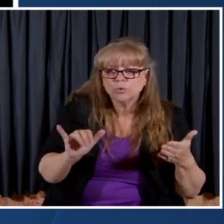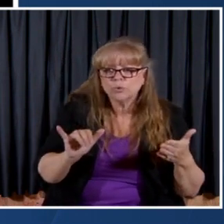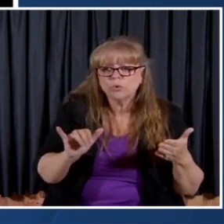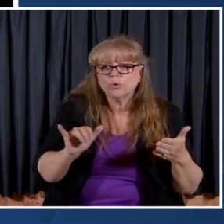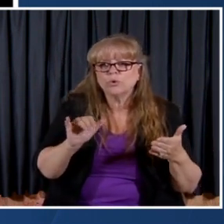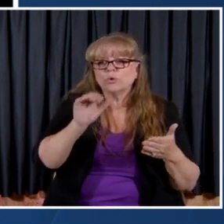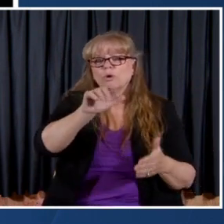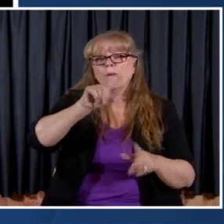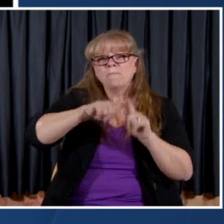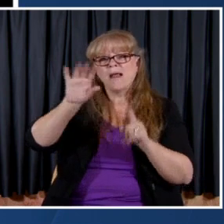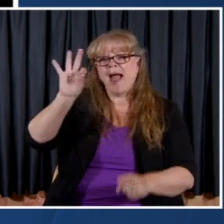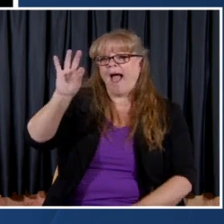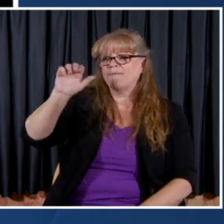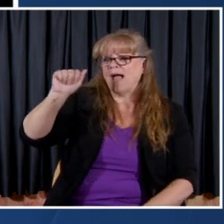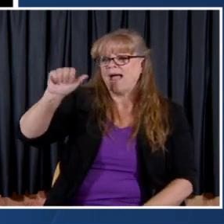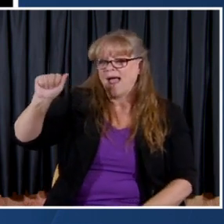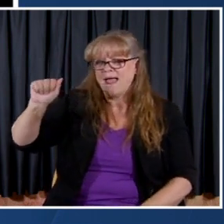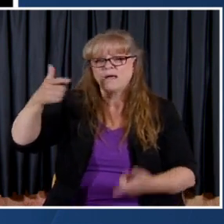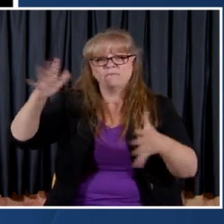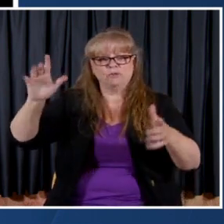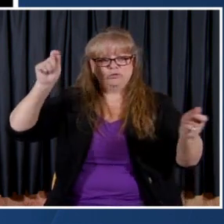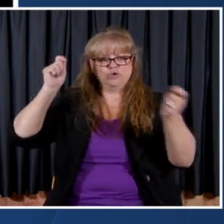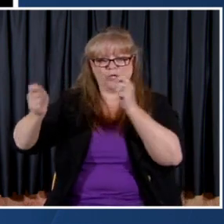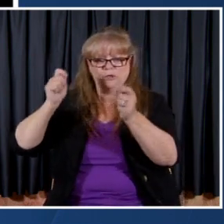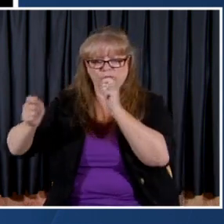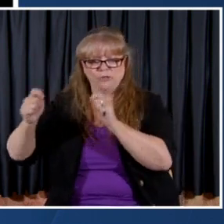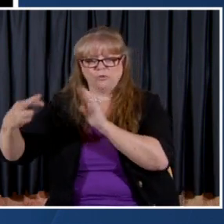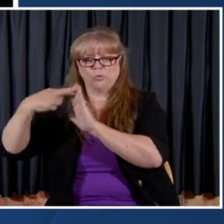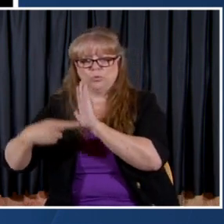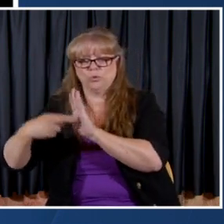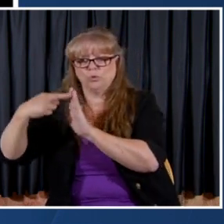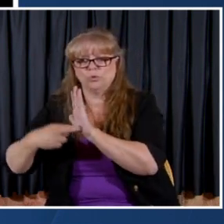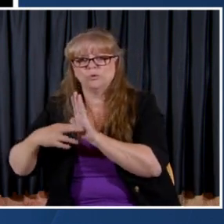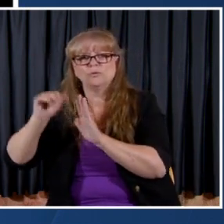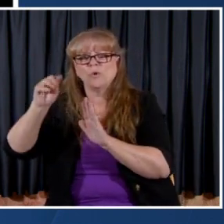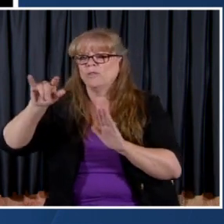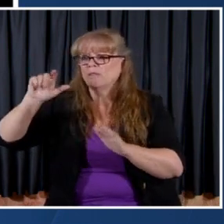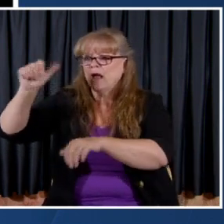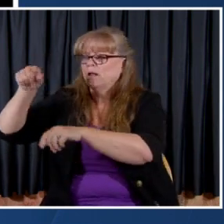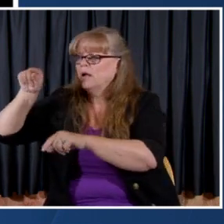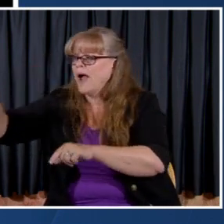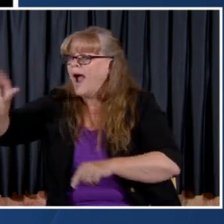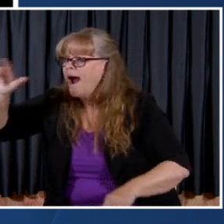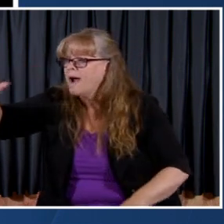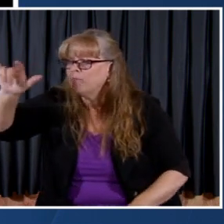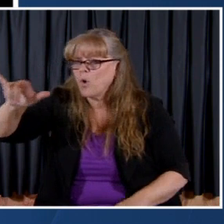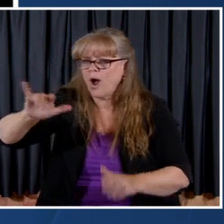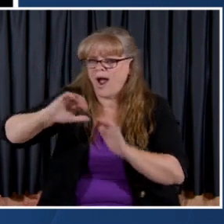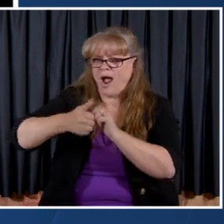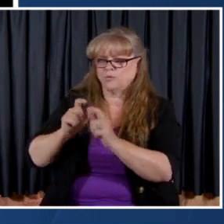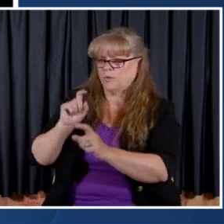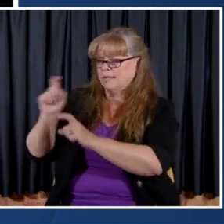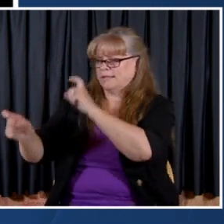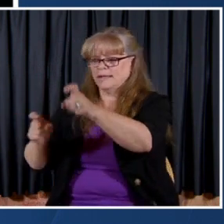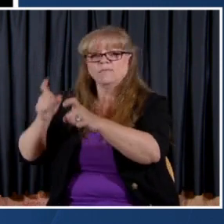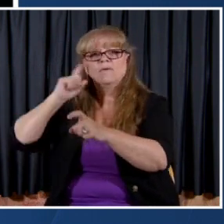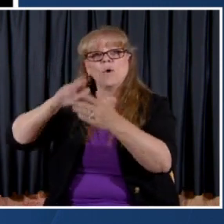money within 4 years. And if they don't spend it for things like rent and debt service, that the money will go back to